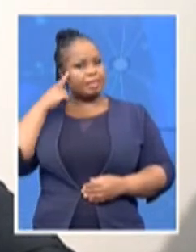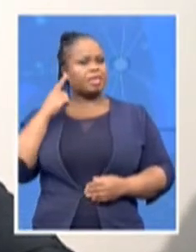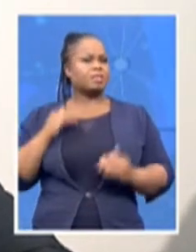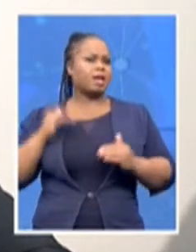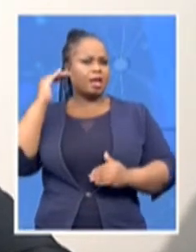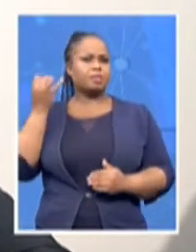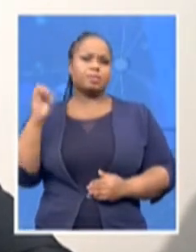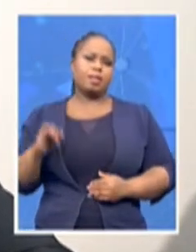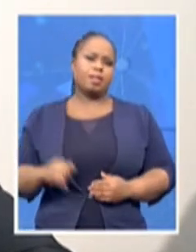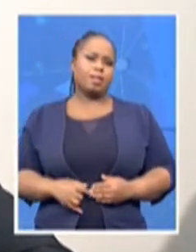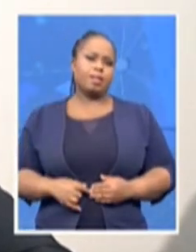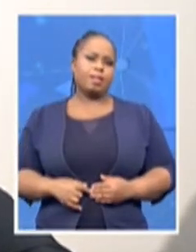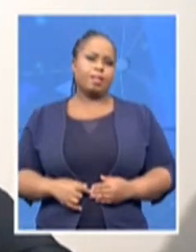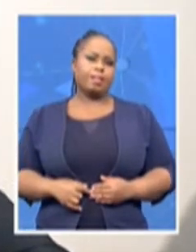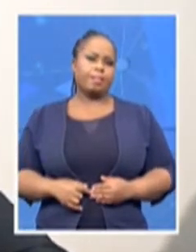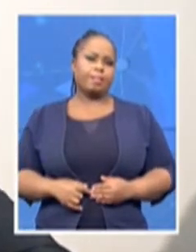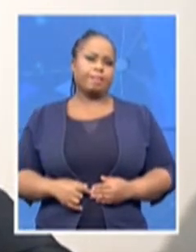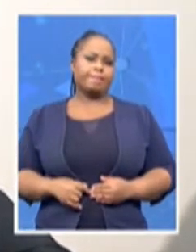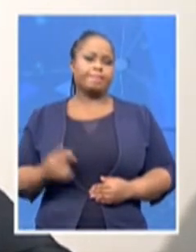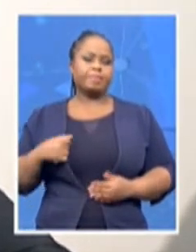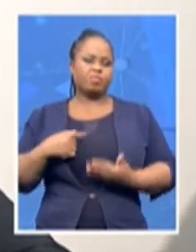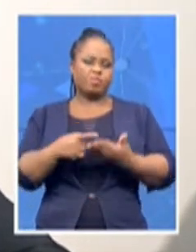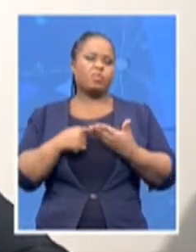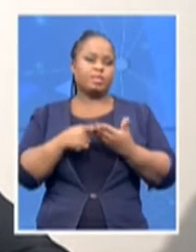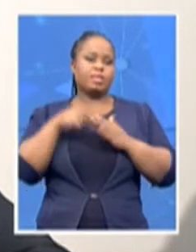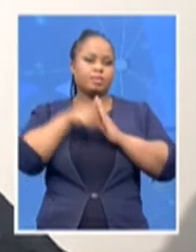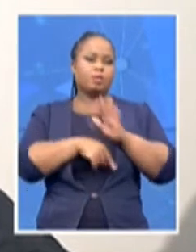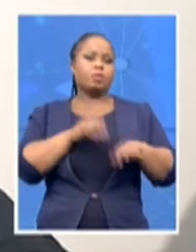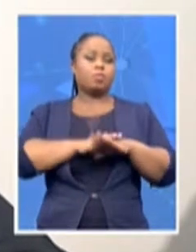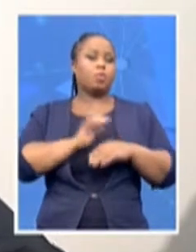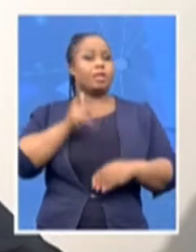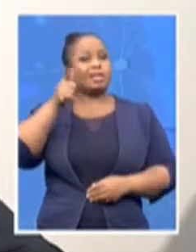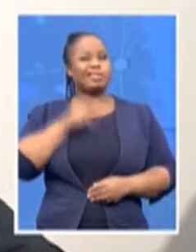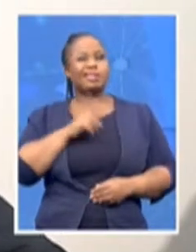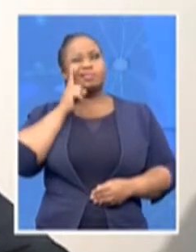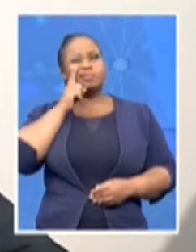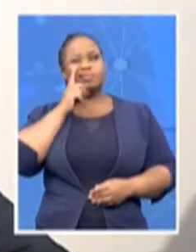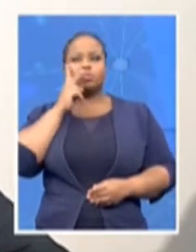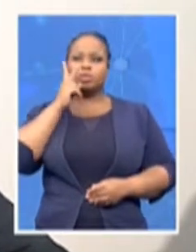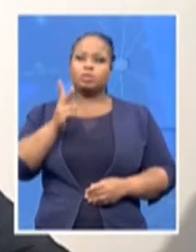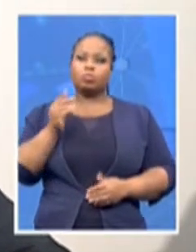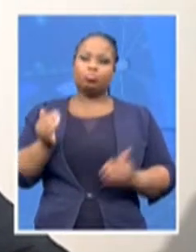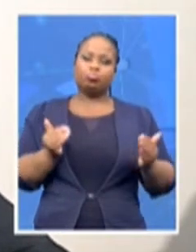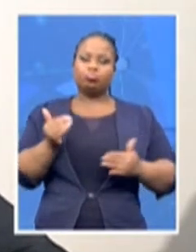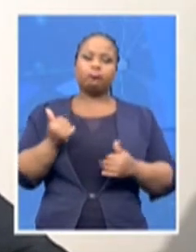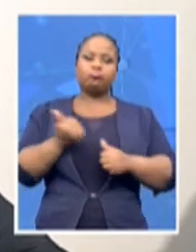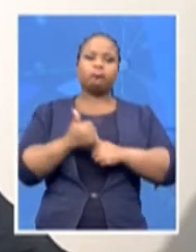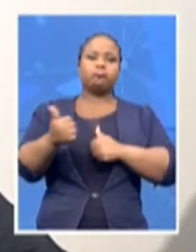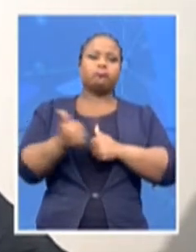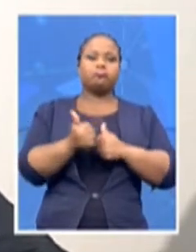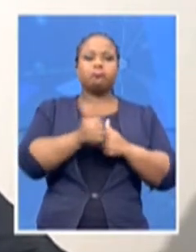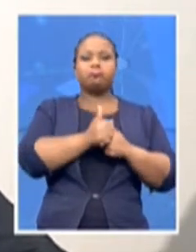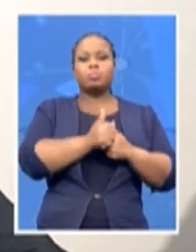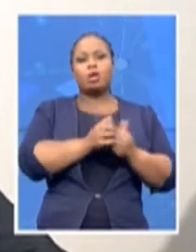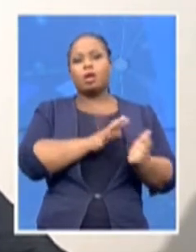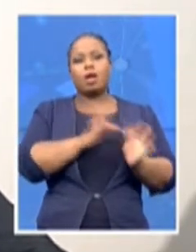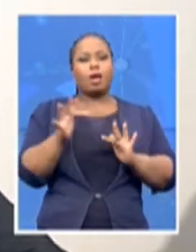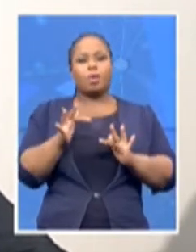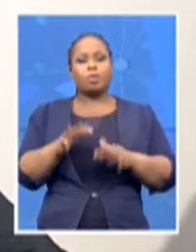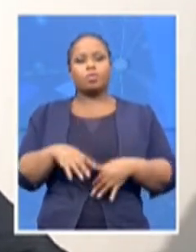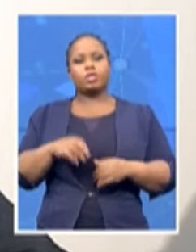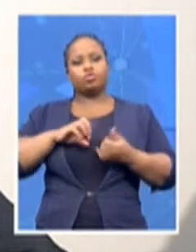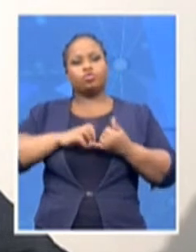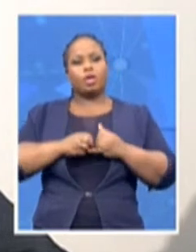be discussing later just to see how we can work together to make sure that we can bring down the numbers so